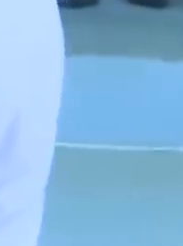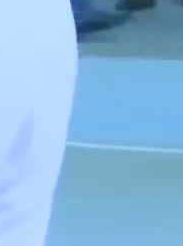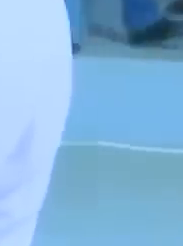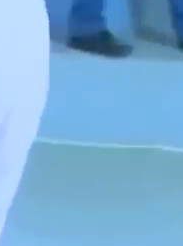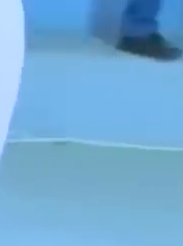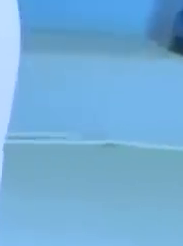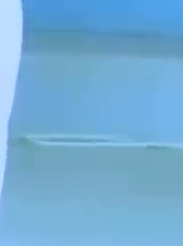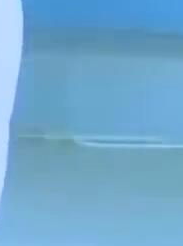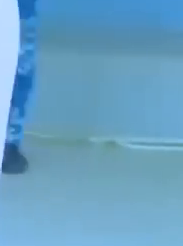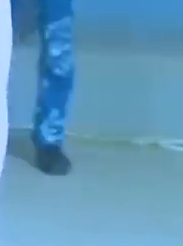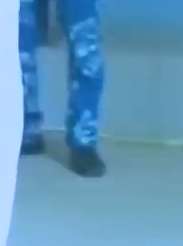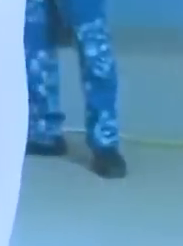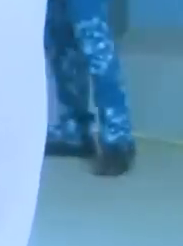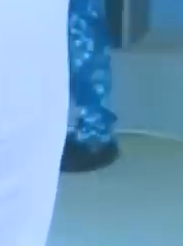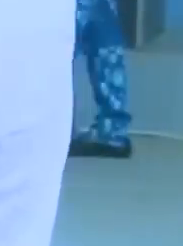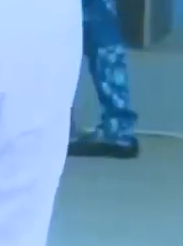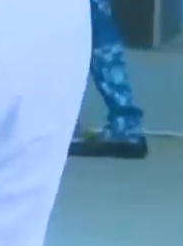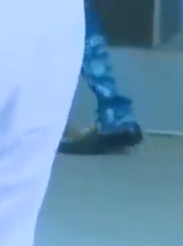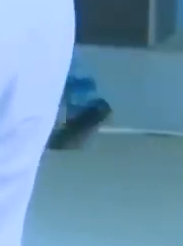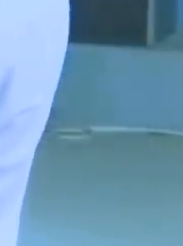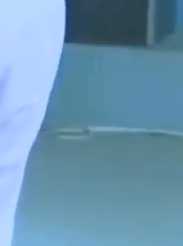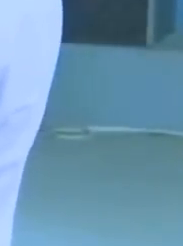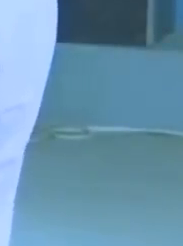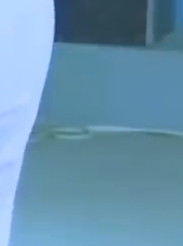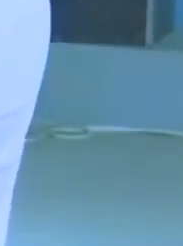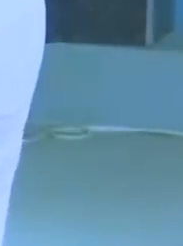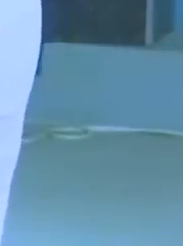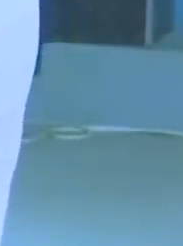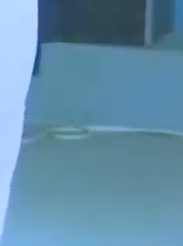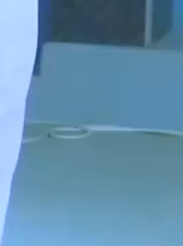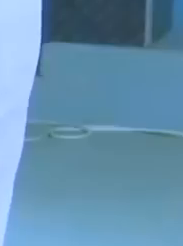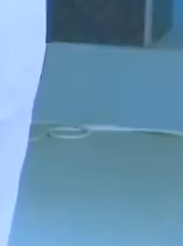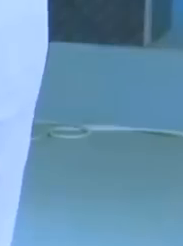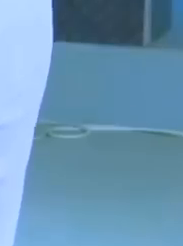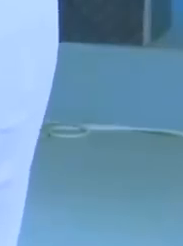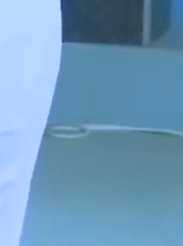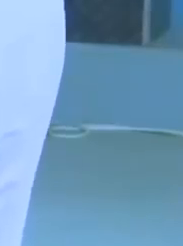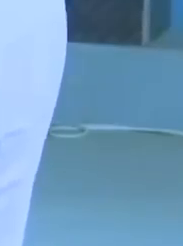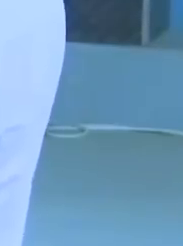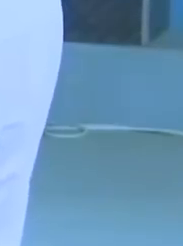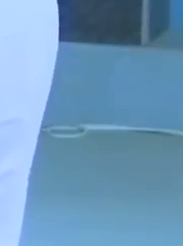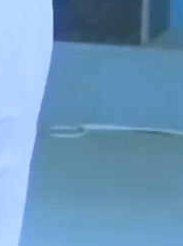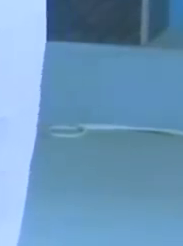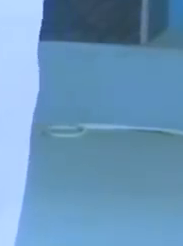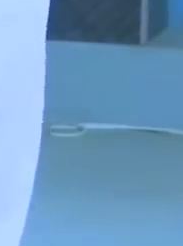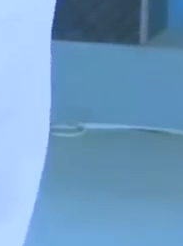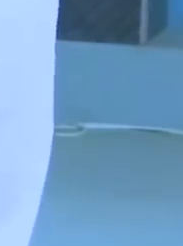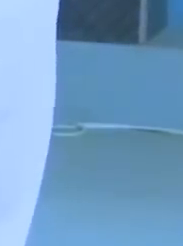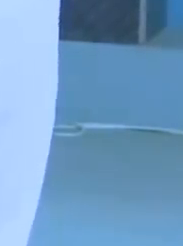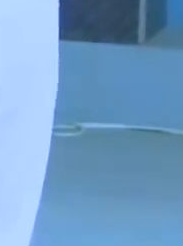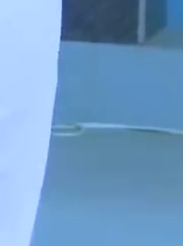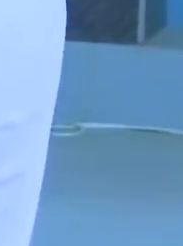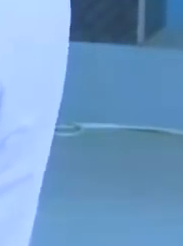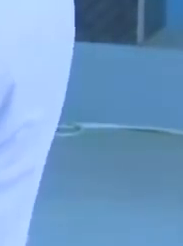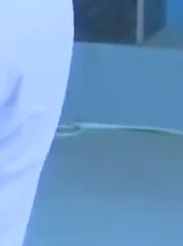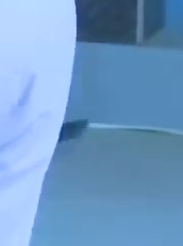Because he believed, I decree. Ogu ti ja le baba re. Ogu ti ja le mama